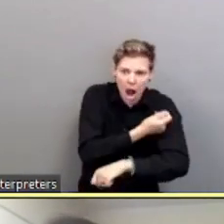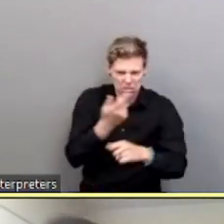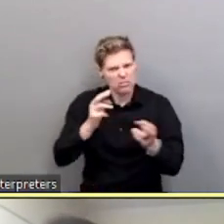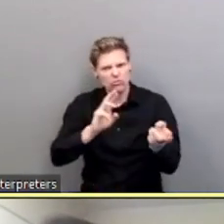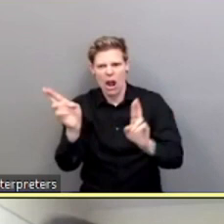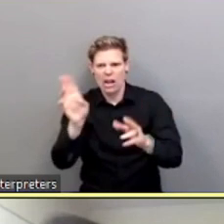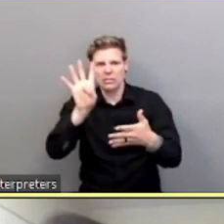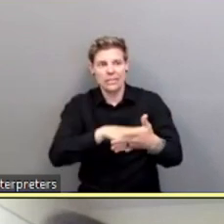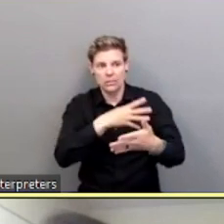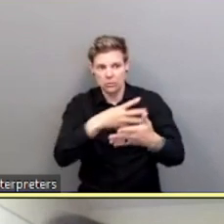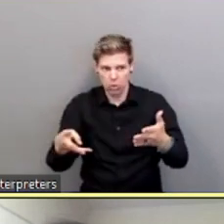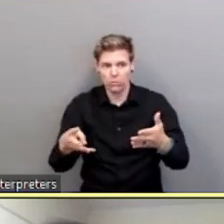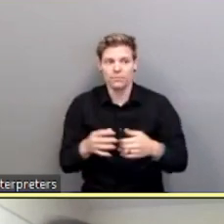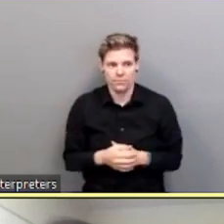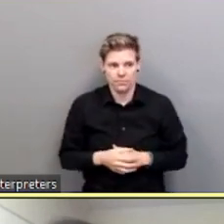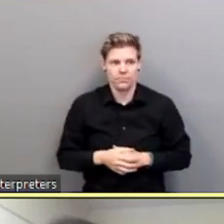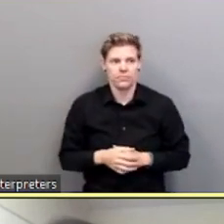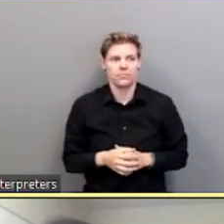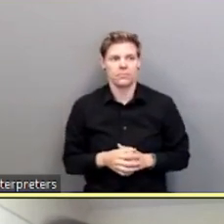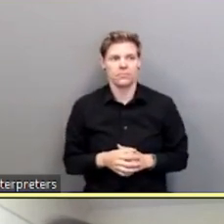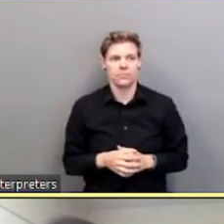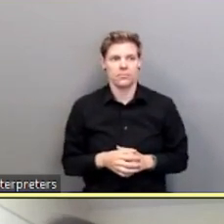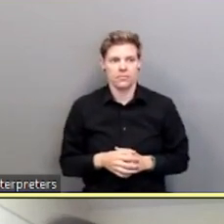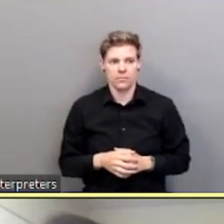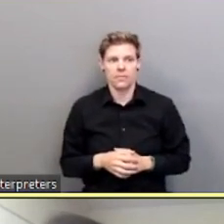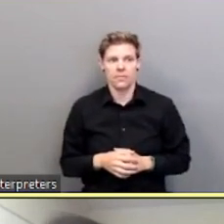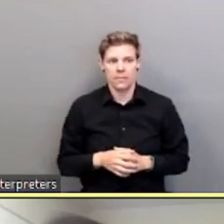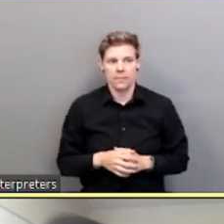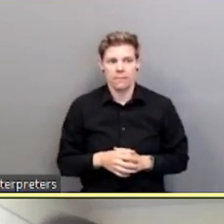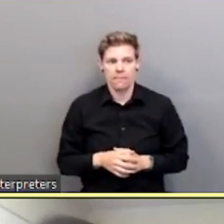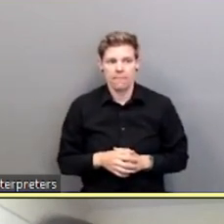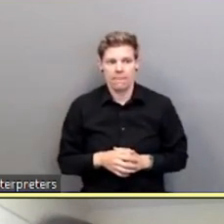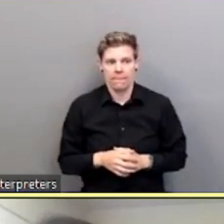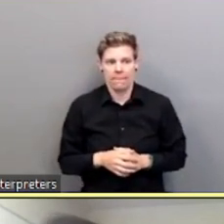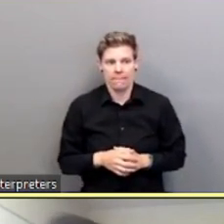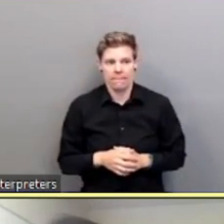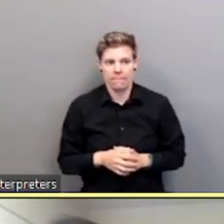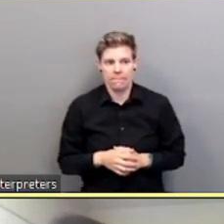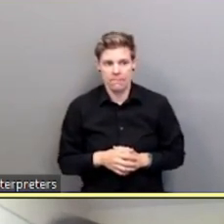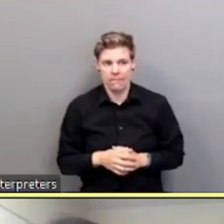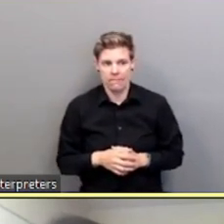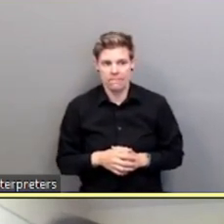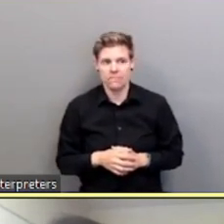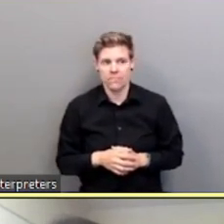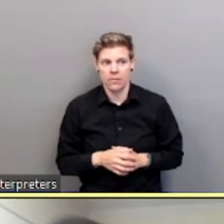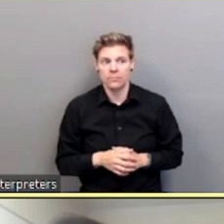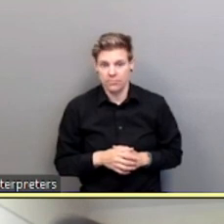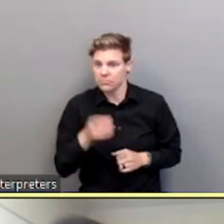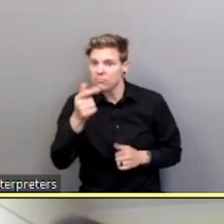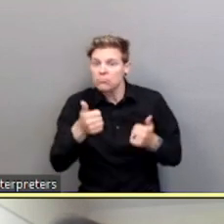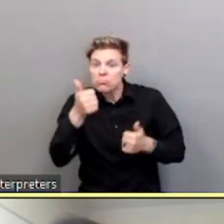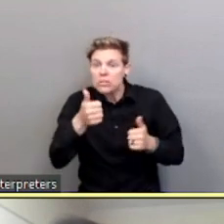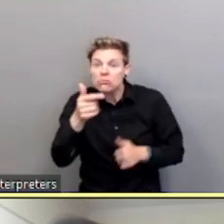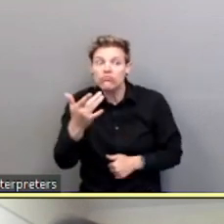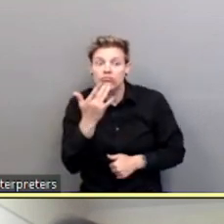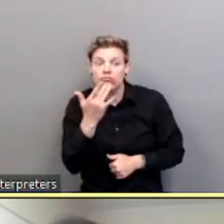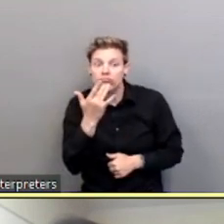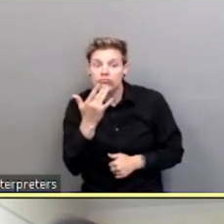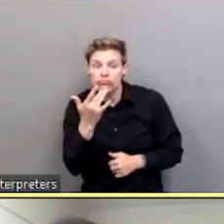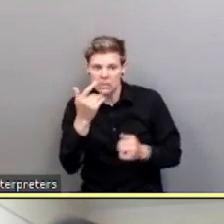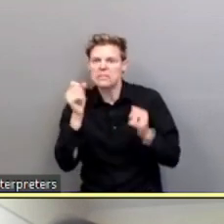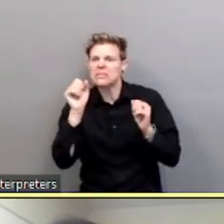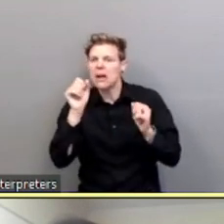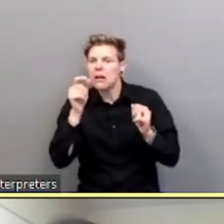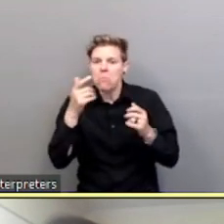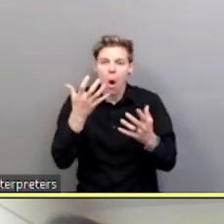at takecarenewmexico.org. We have teams who are ready to support you and help you get signed up to do the